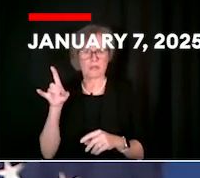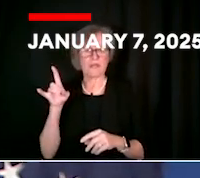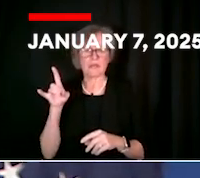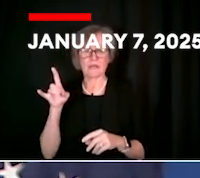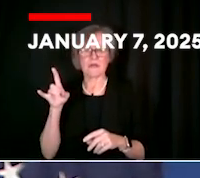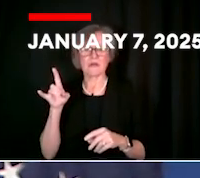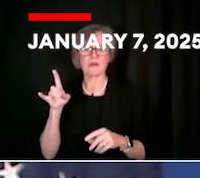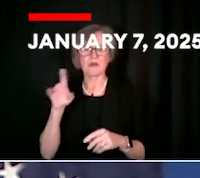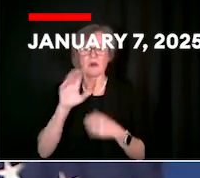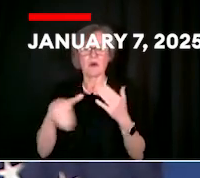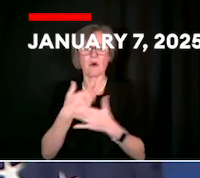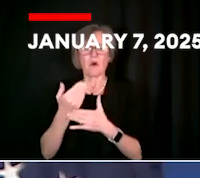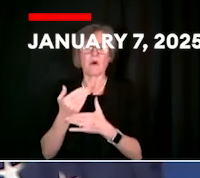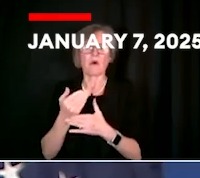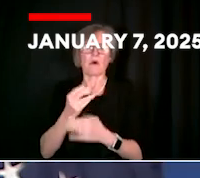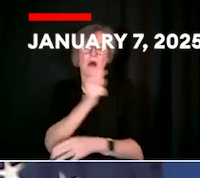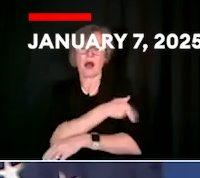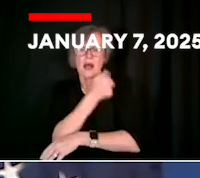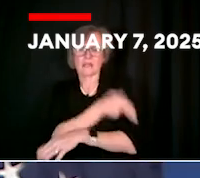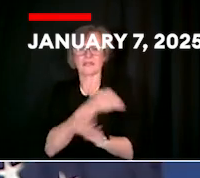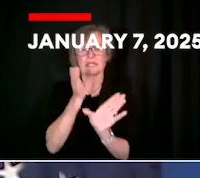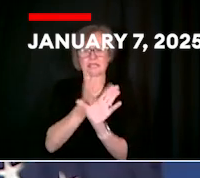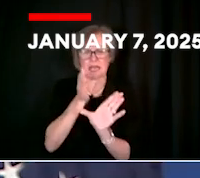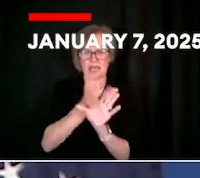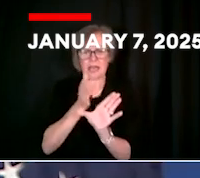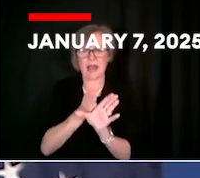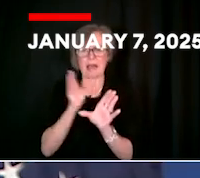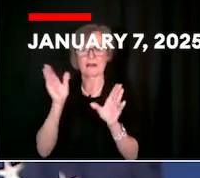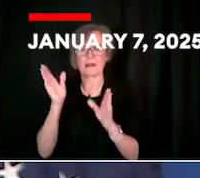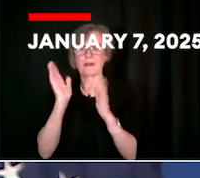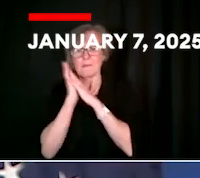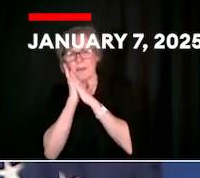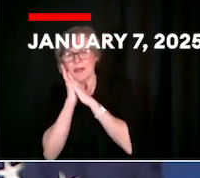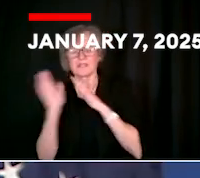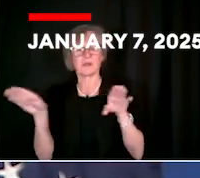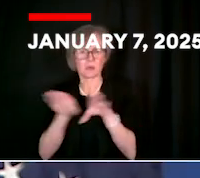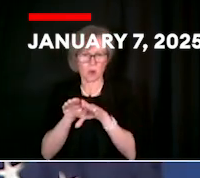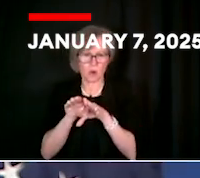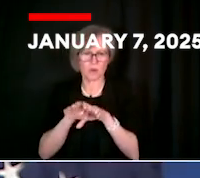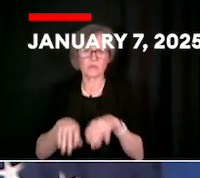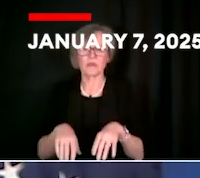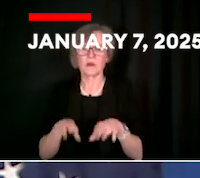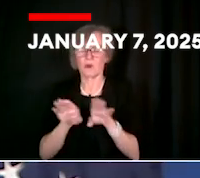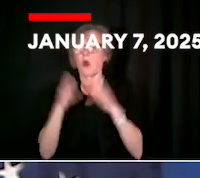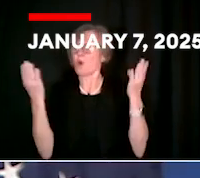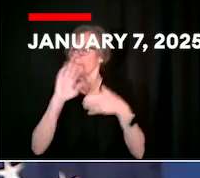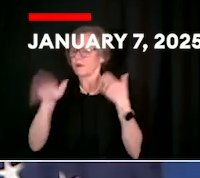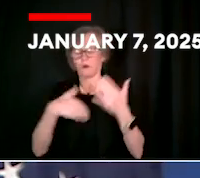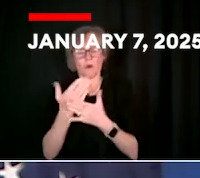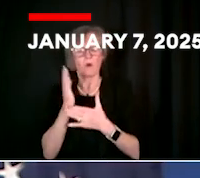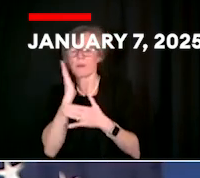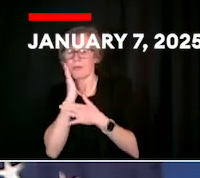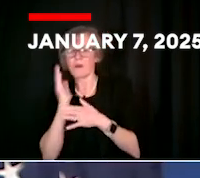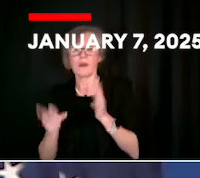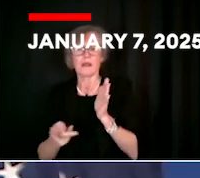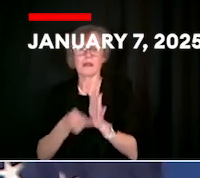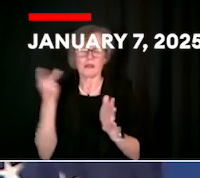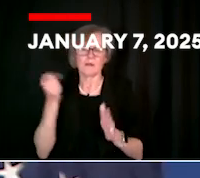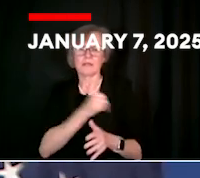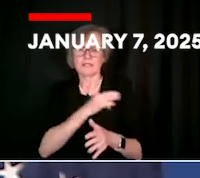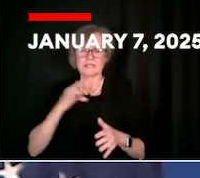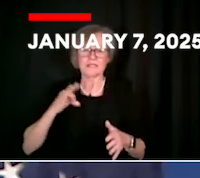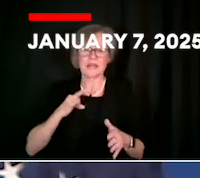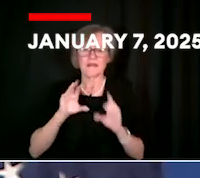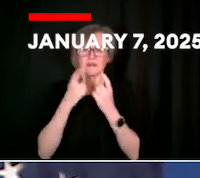all public hospital psychiatric beds that were closed. We reinstated all of them. We doubled outreach staffing at the Department of